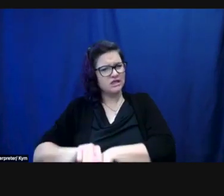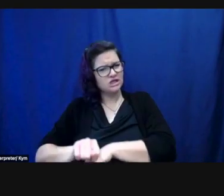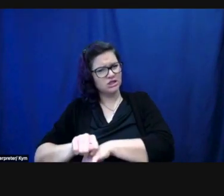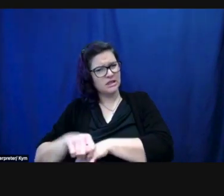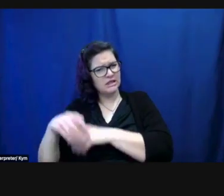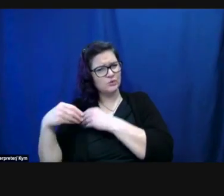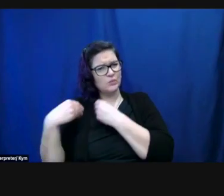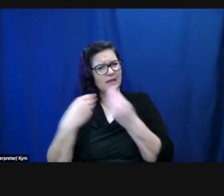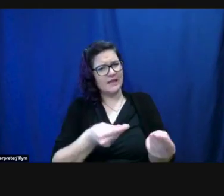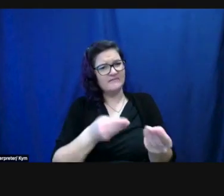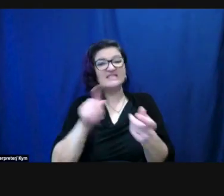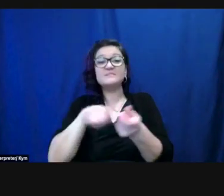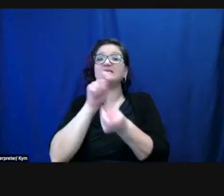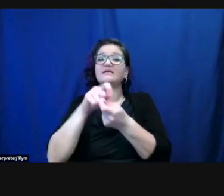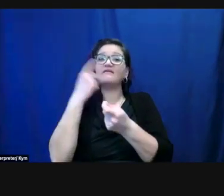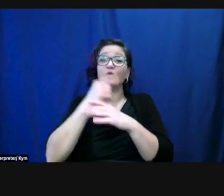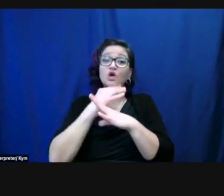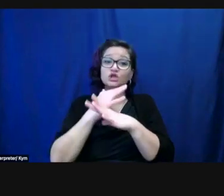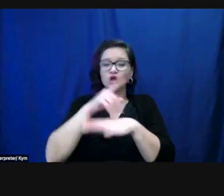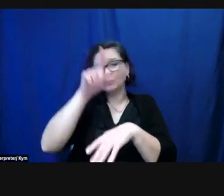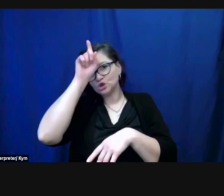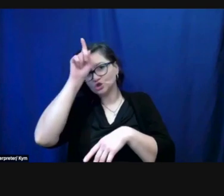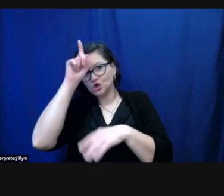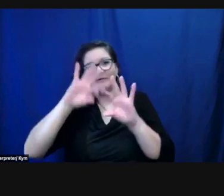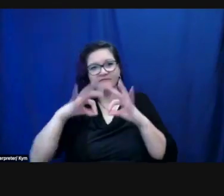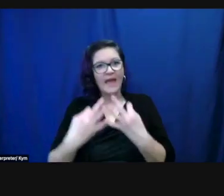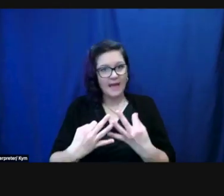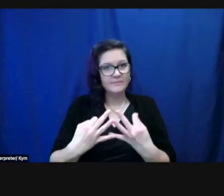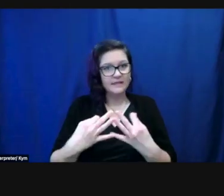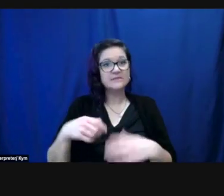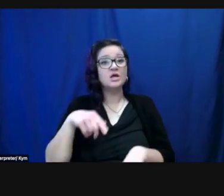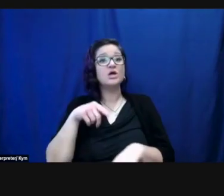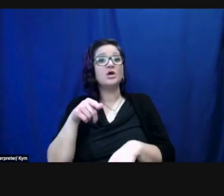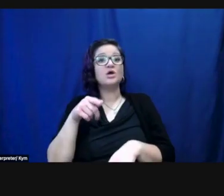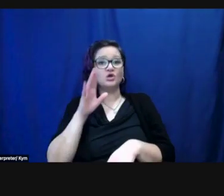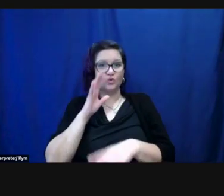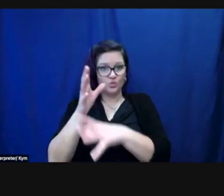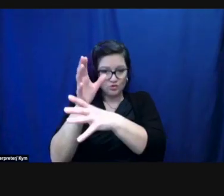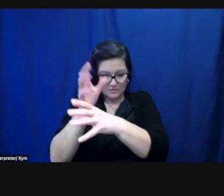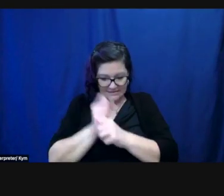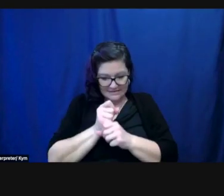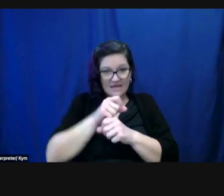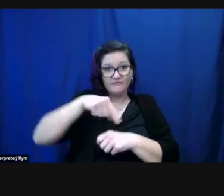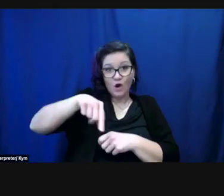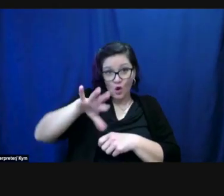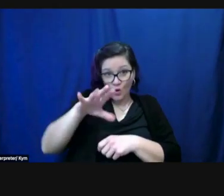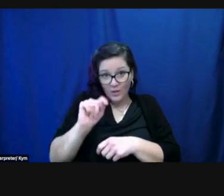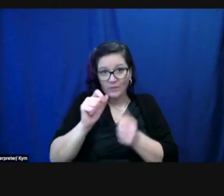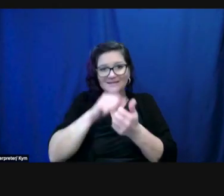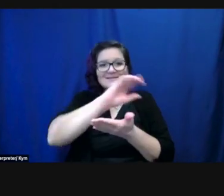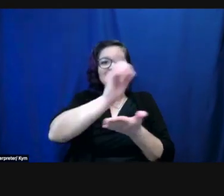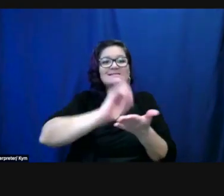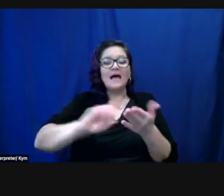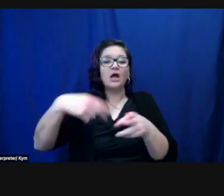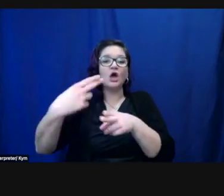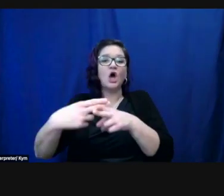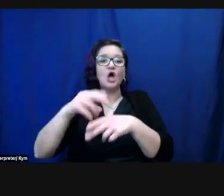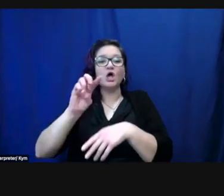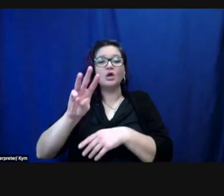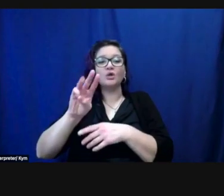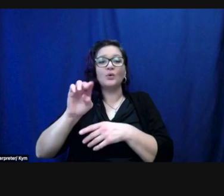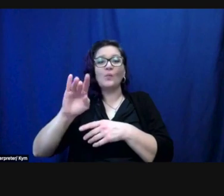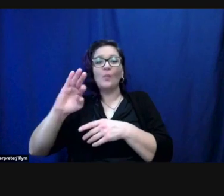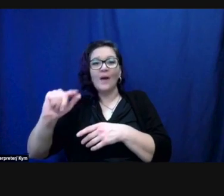especially in German families, mm-hmm. that you got a wedding ring quilt. And I also have a quilt that was made,